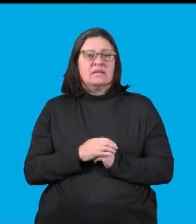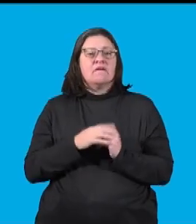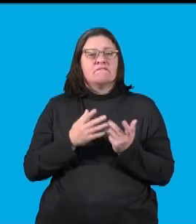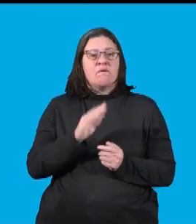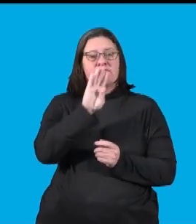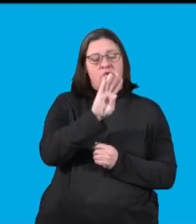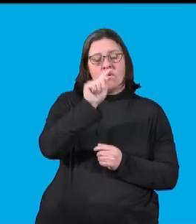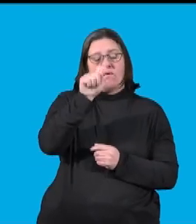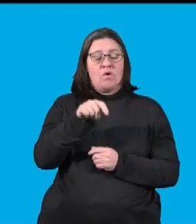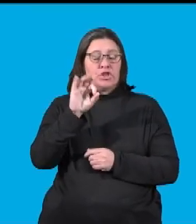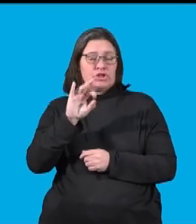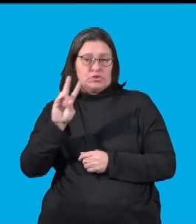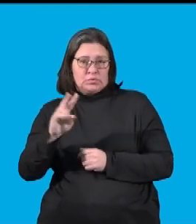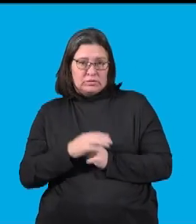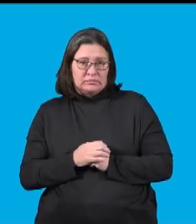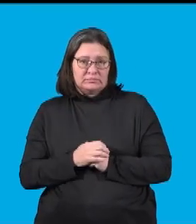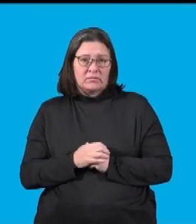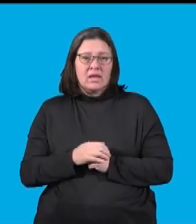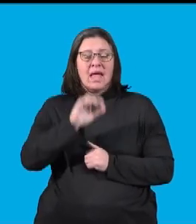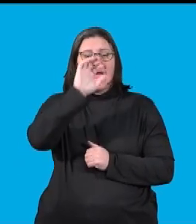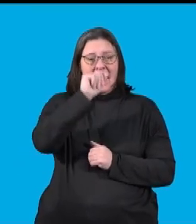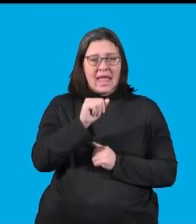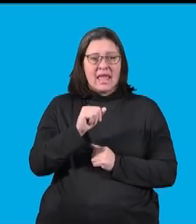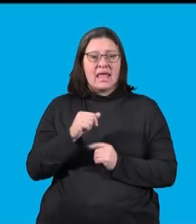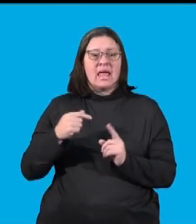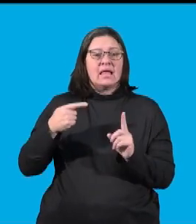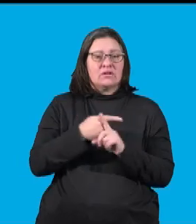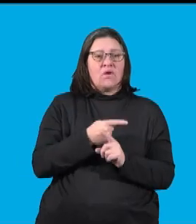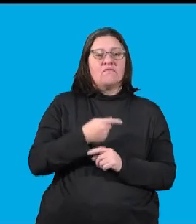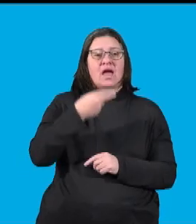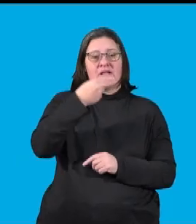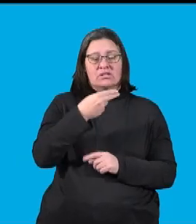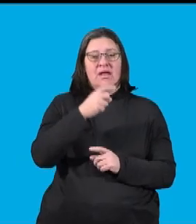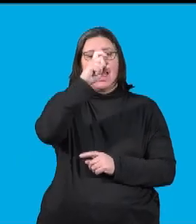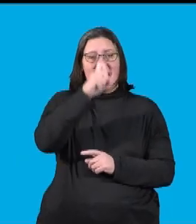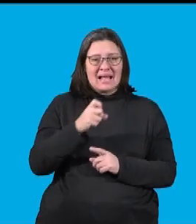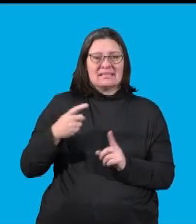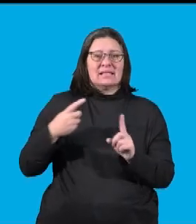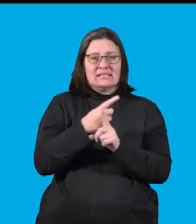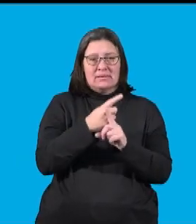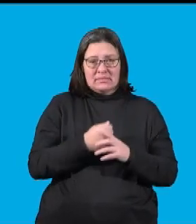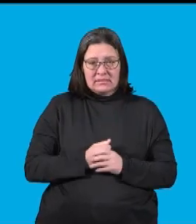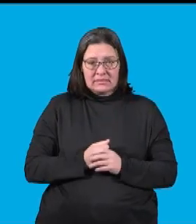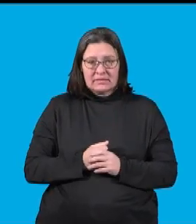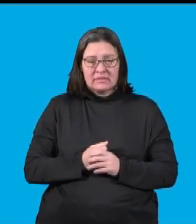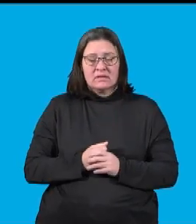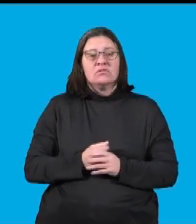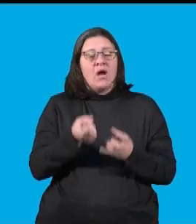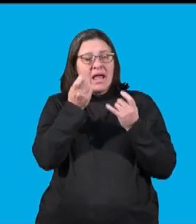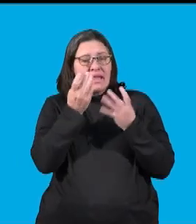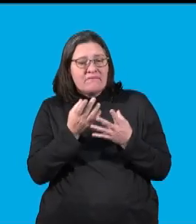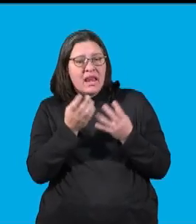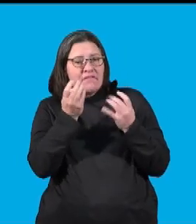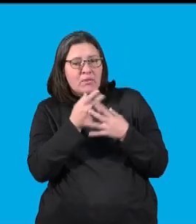b, 4 and 32. They tell you that a is an intercept of h. It's an x-intercept. So we note that all the